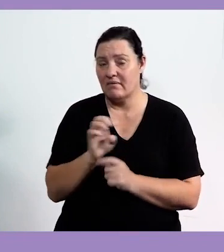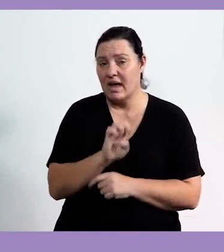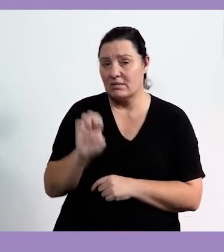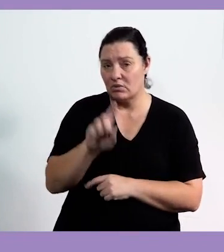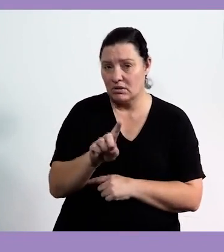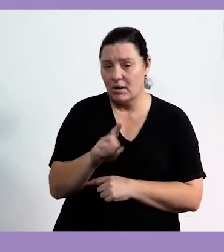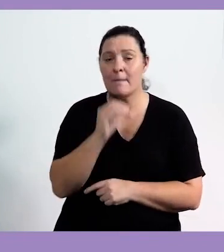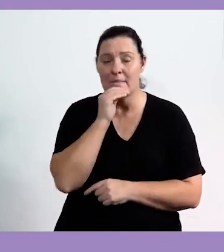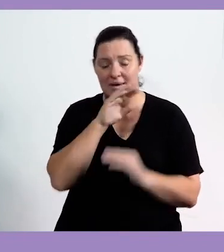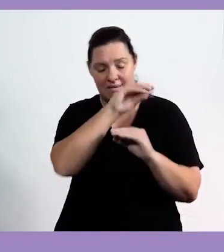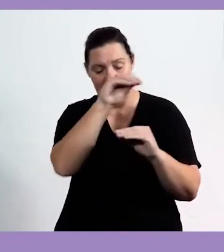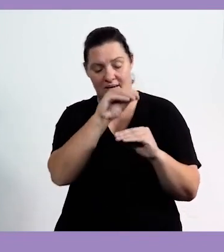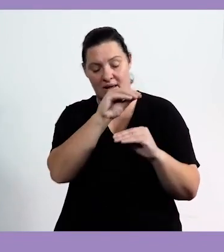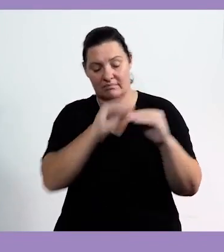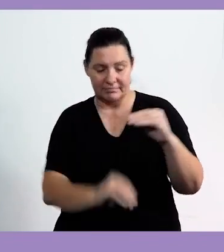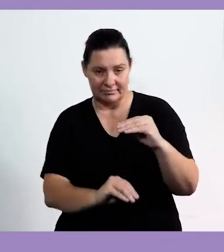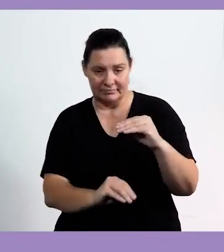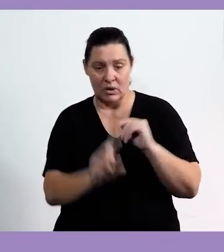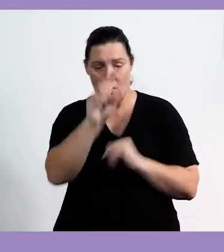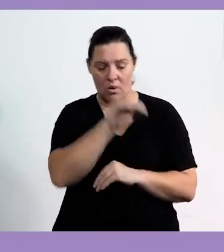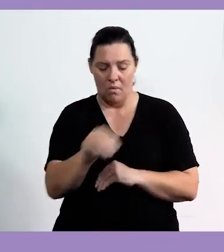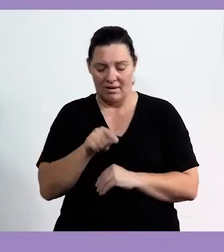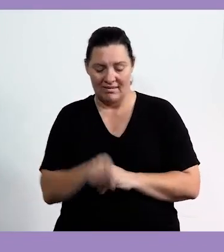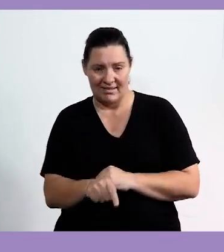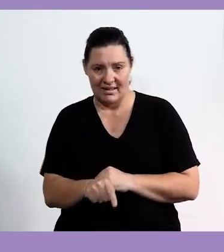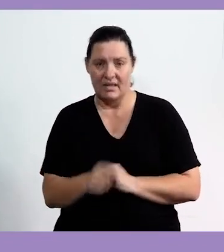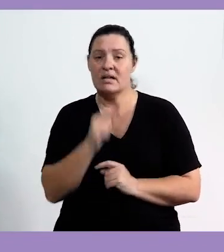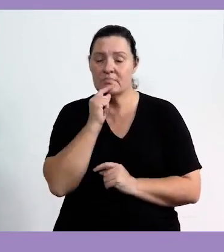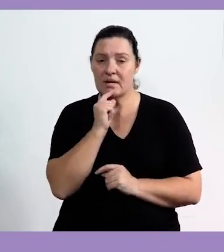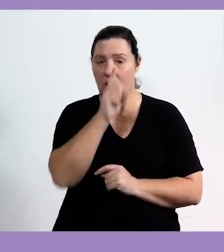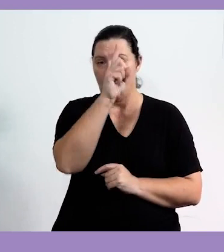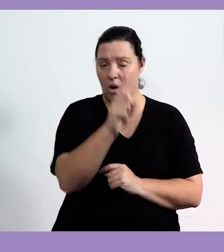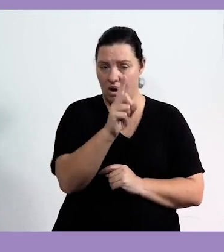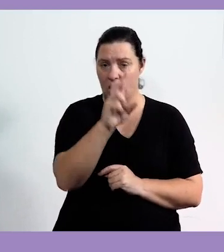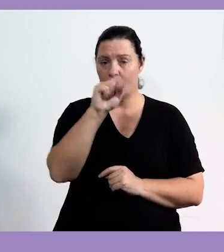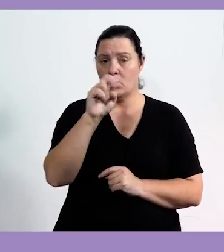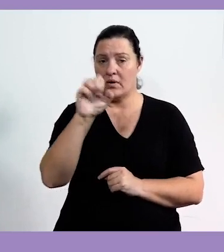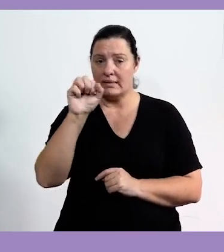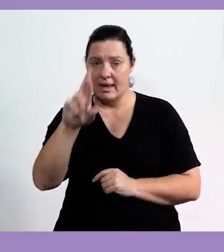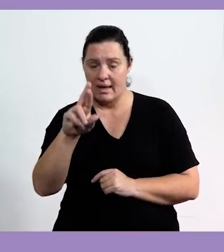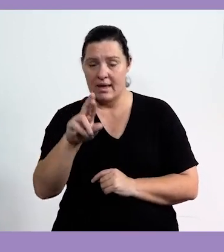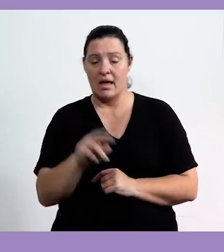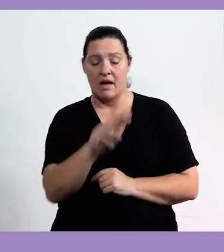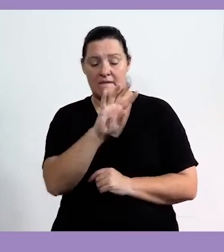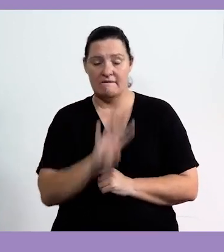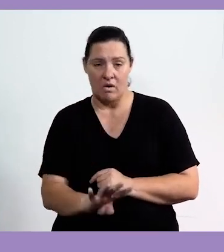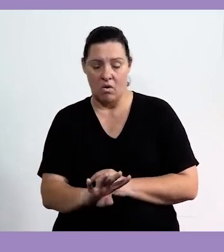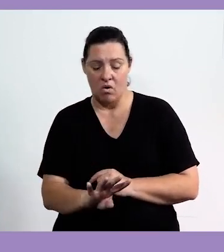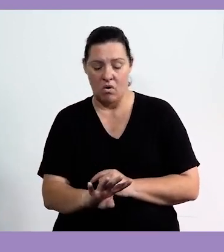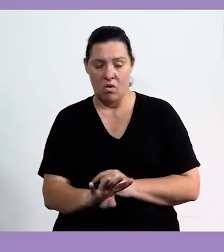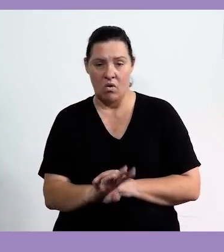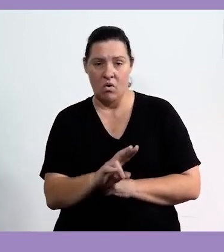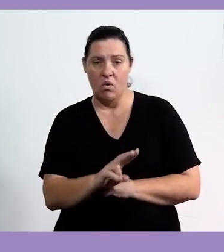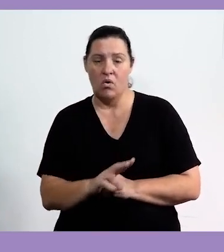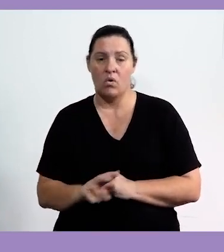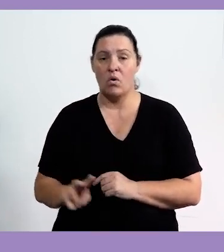exponent? It becomes a denominator, and we are going to have a 1 as a numerator. We have 4 to